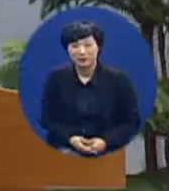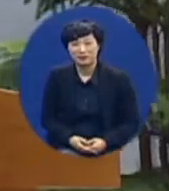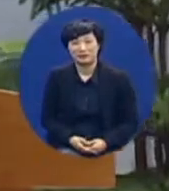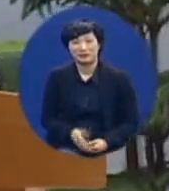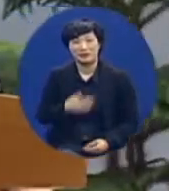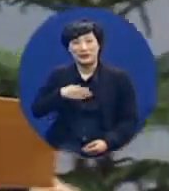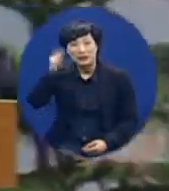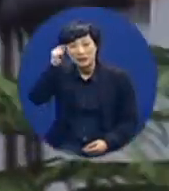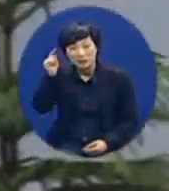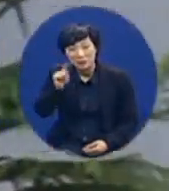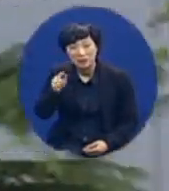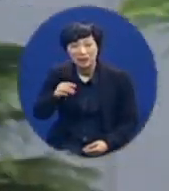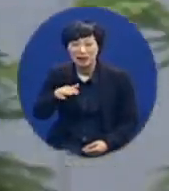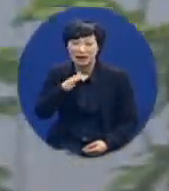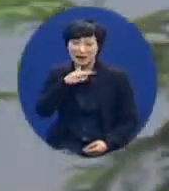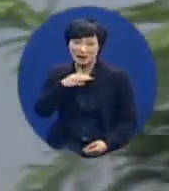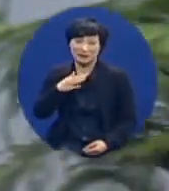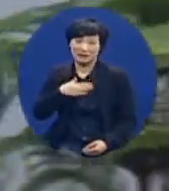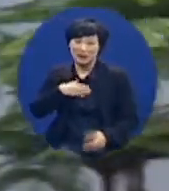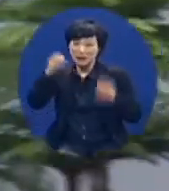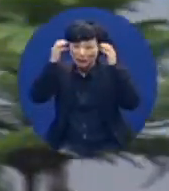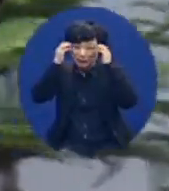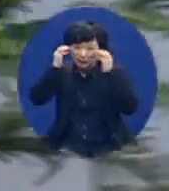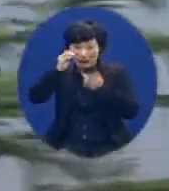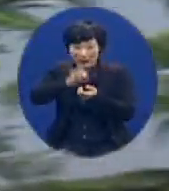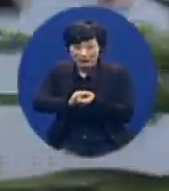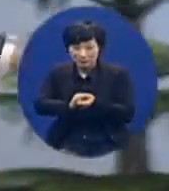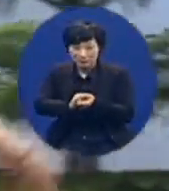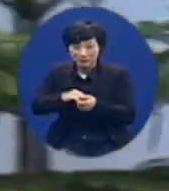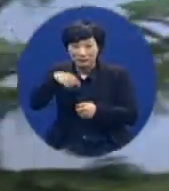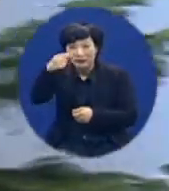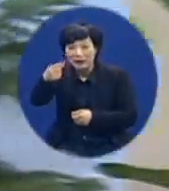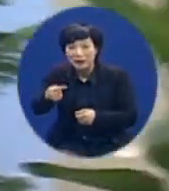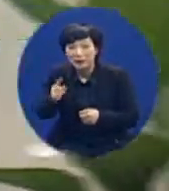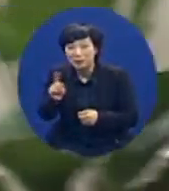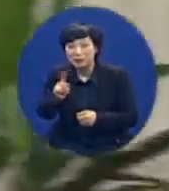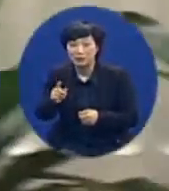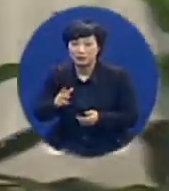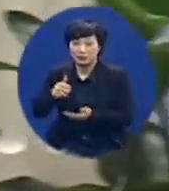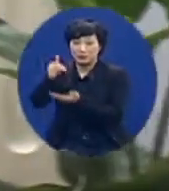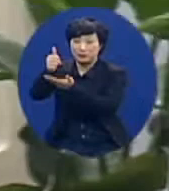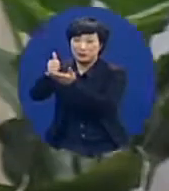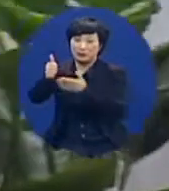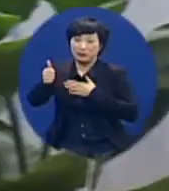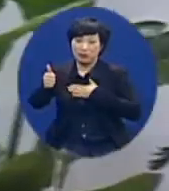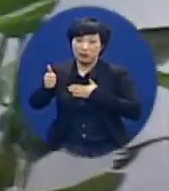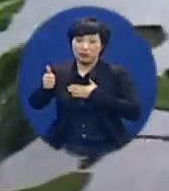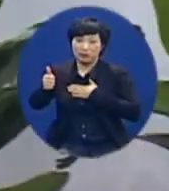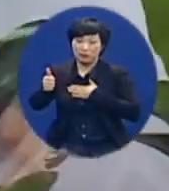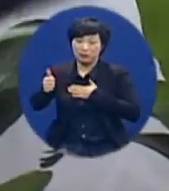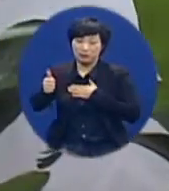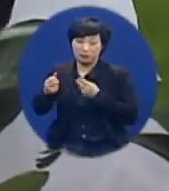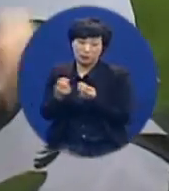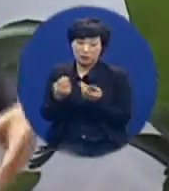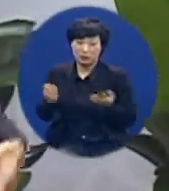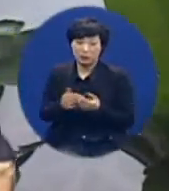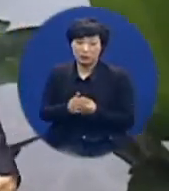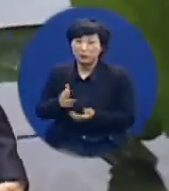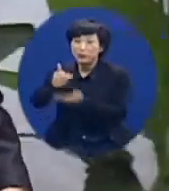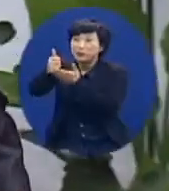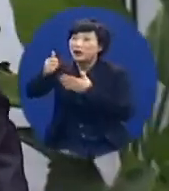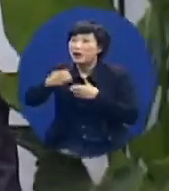I thought that if it is more painful that I cannot endure, the Lord will